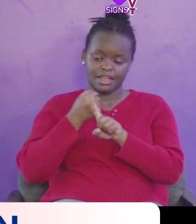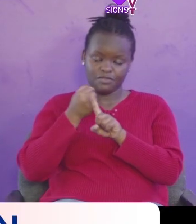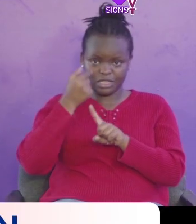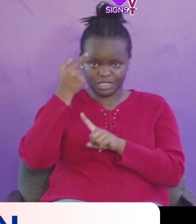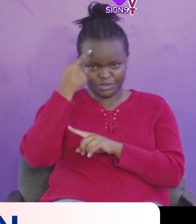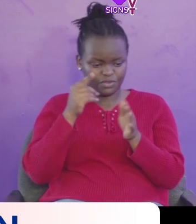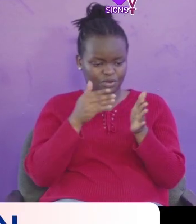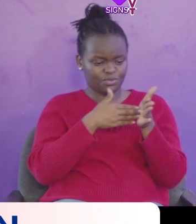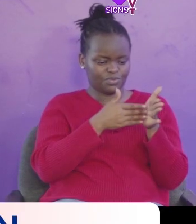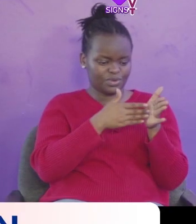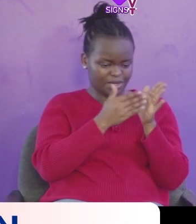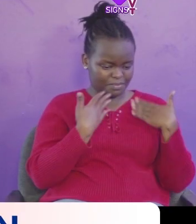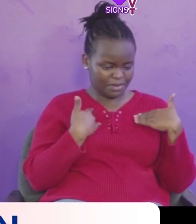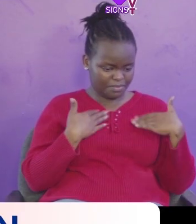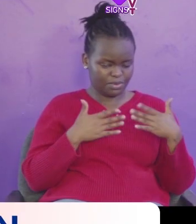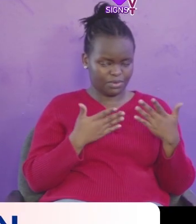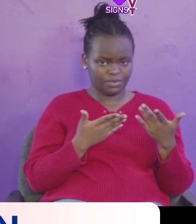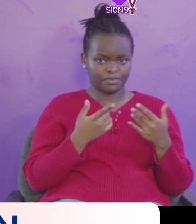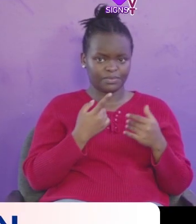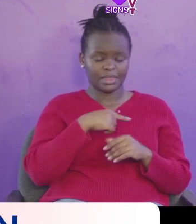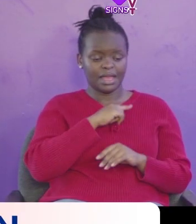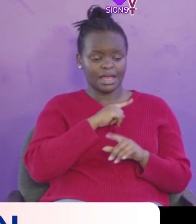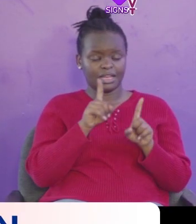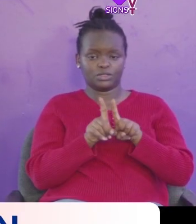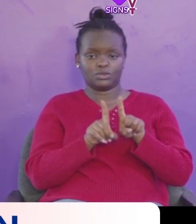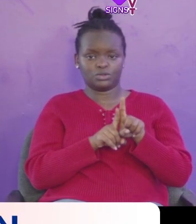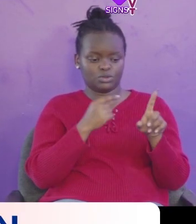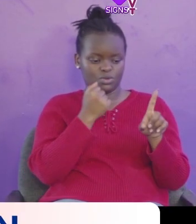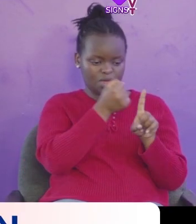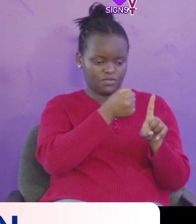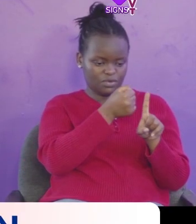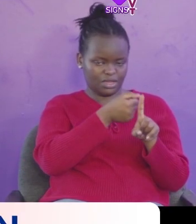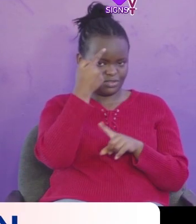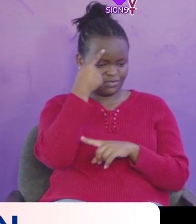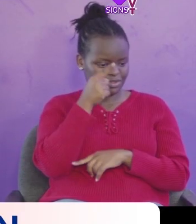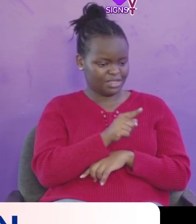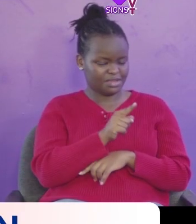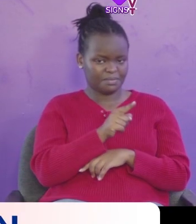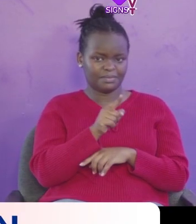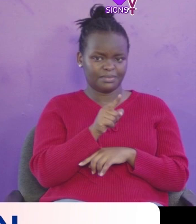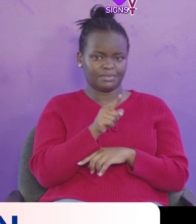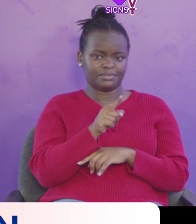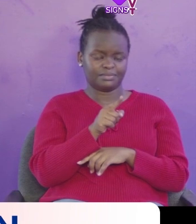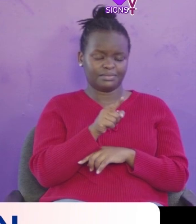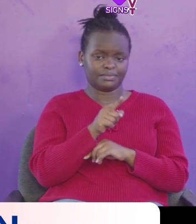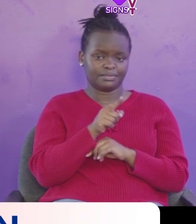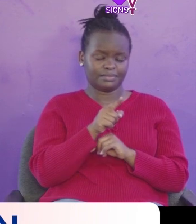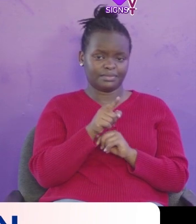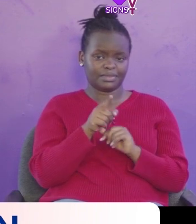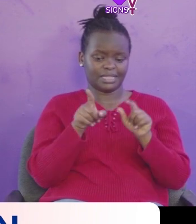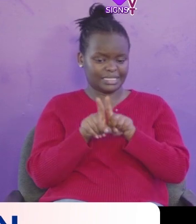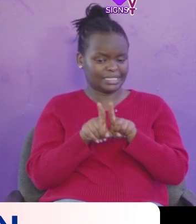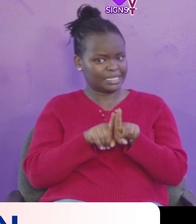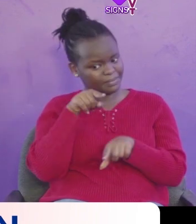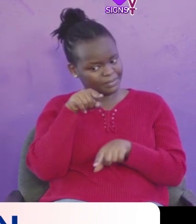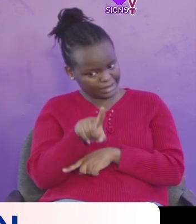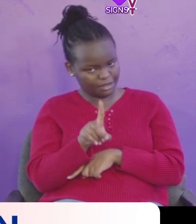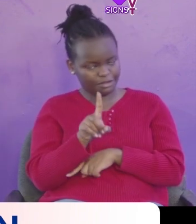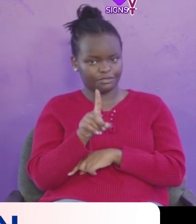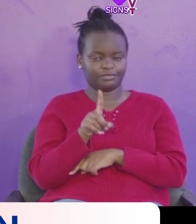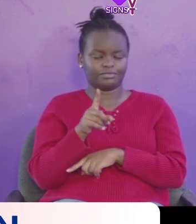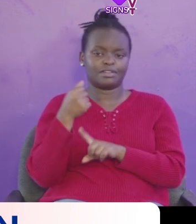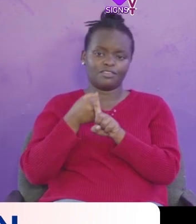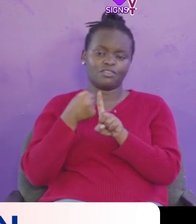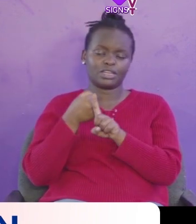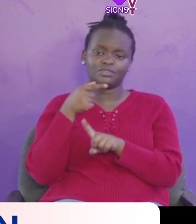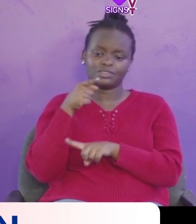Sisi ndio watetezi wa wanyonge. Na pia sisi vile tunatetea wanyonge, pia ukitetea unatetea, na pia wewe mwenyewe